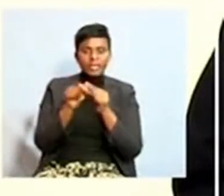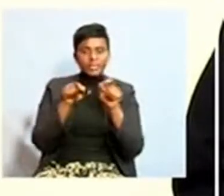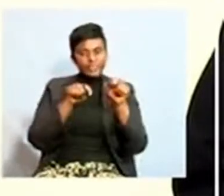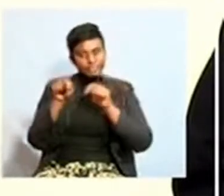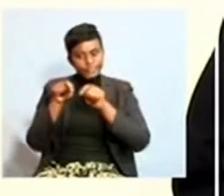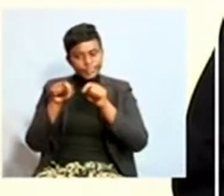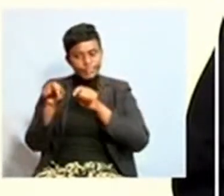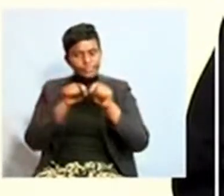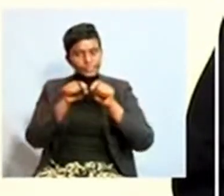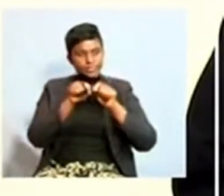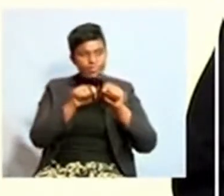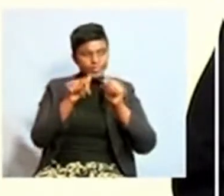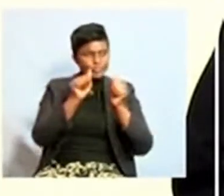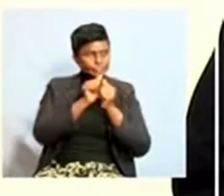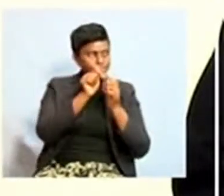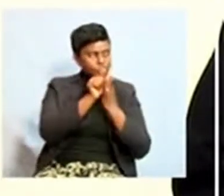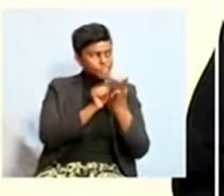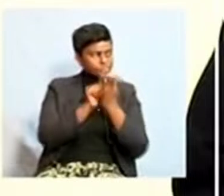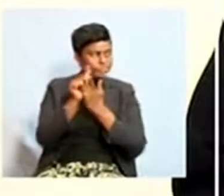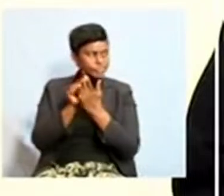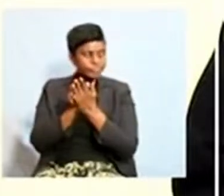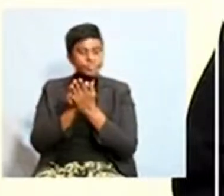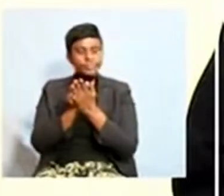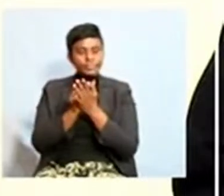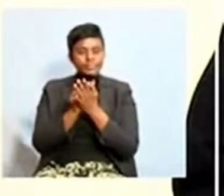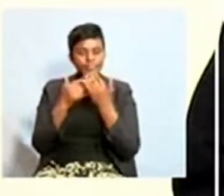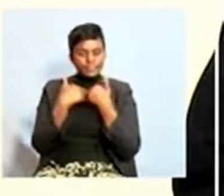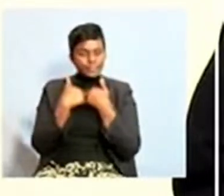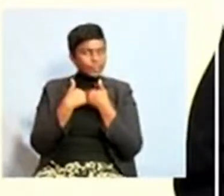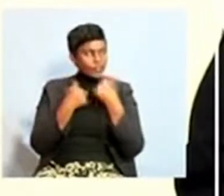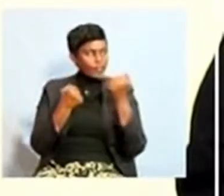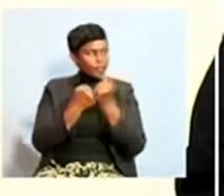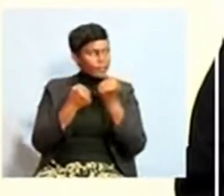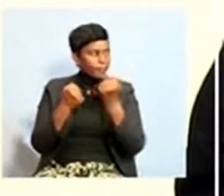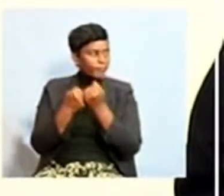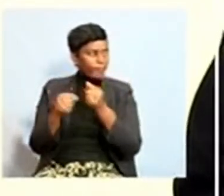regulatory and legislative support.